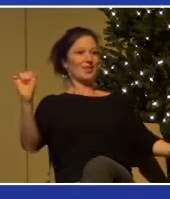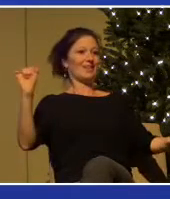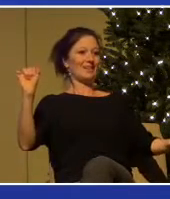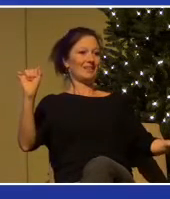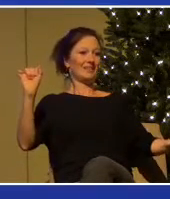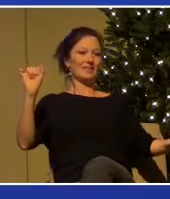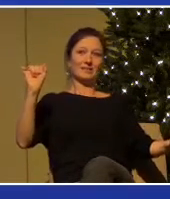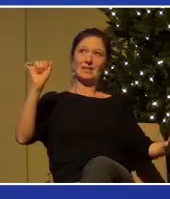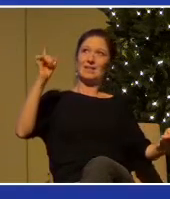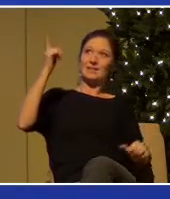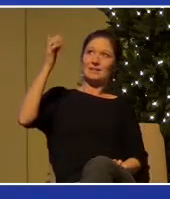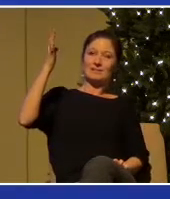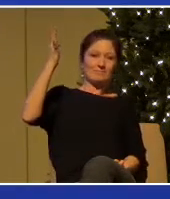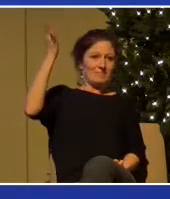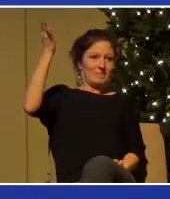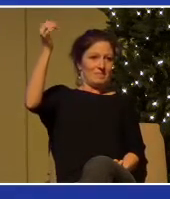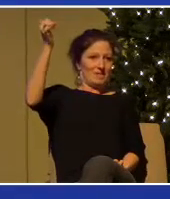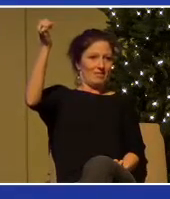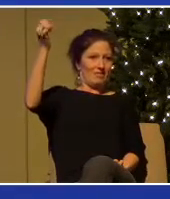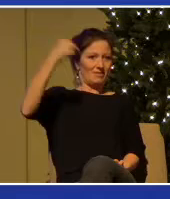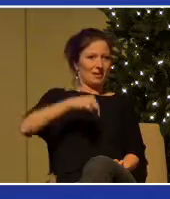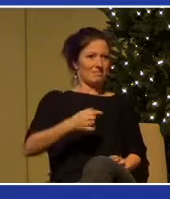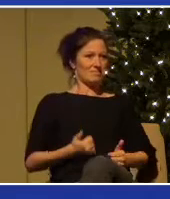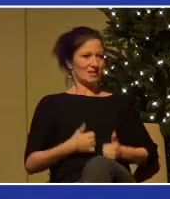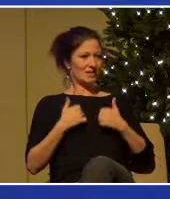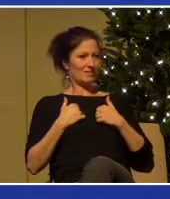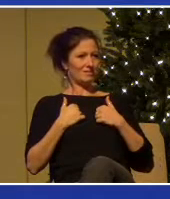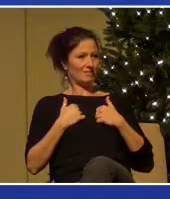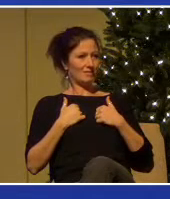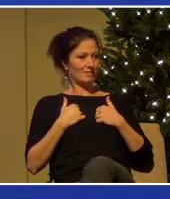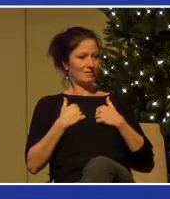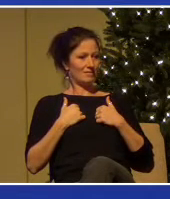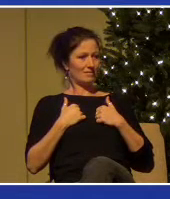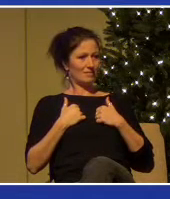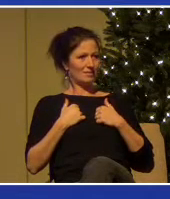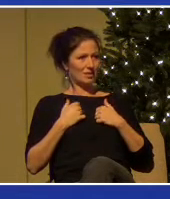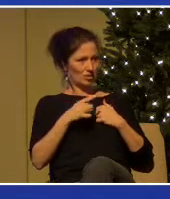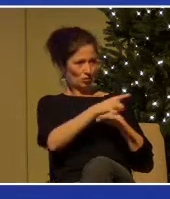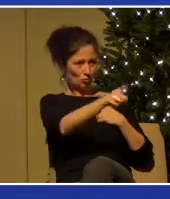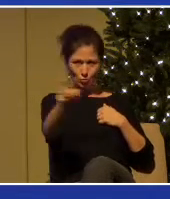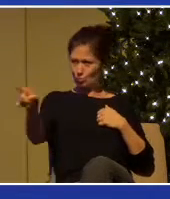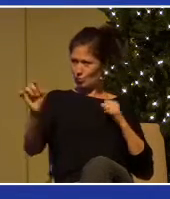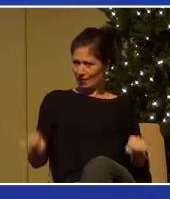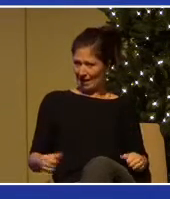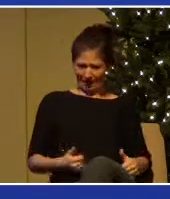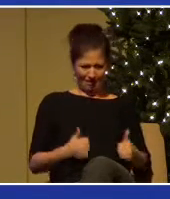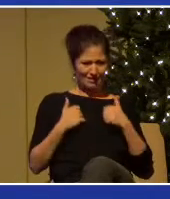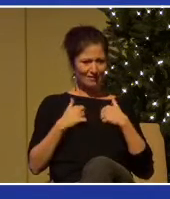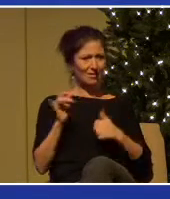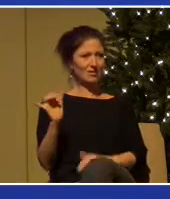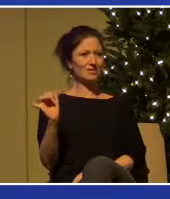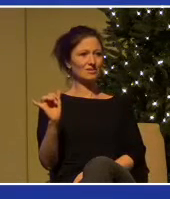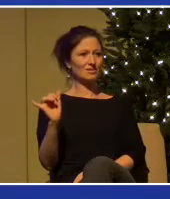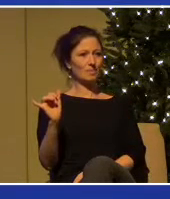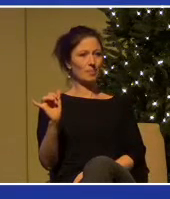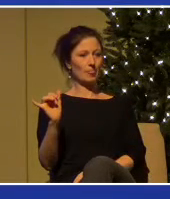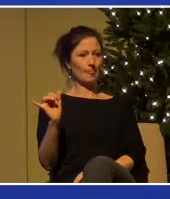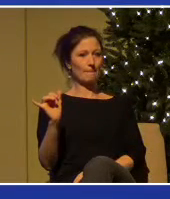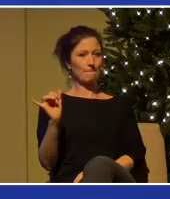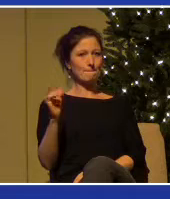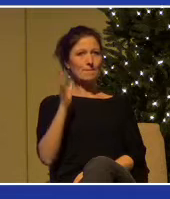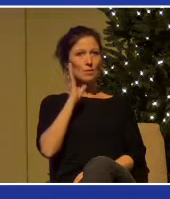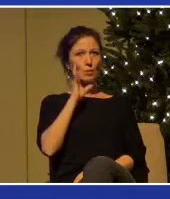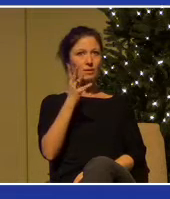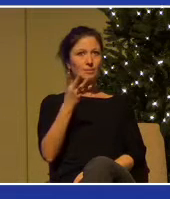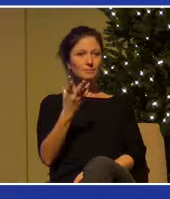himself also lived and where he says, you can live too. And where he puts himself into us, dwells